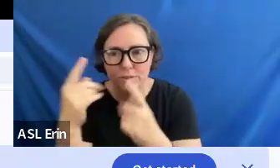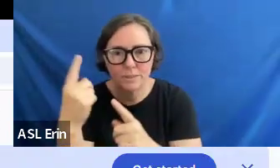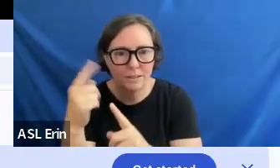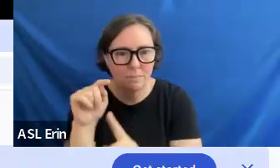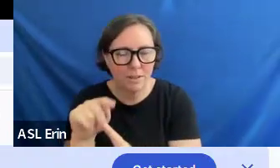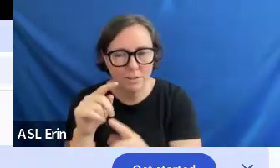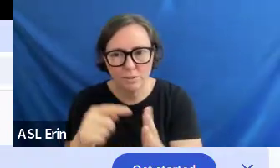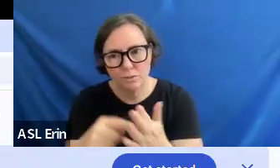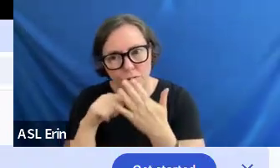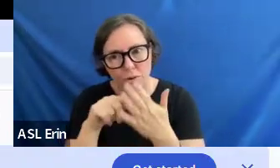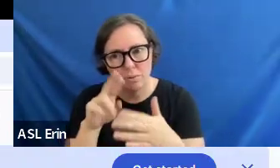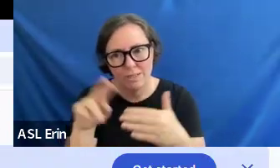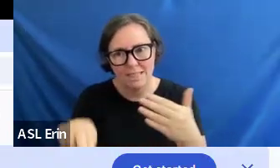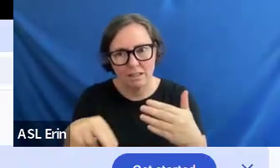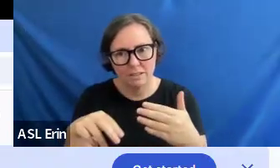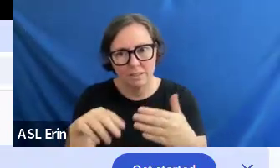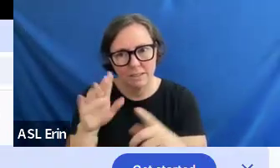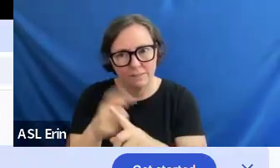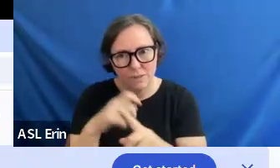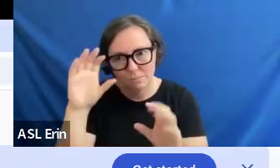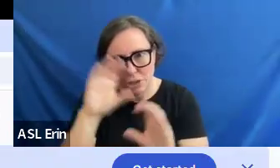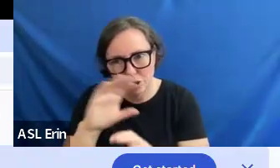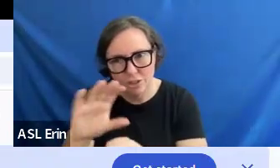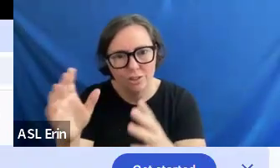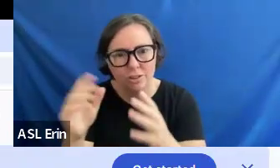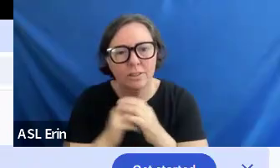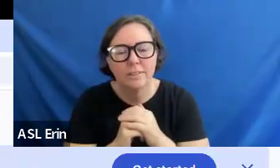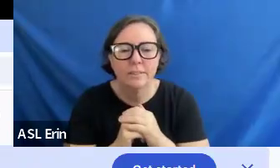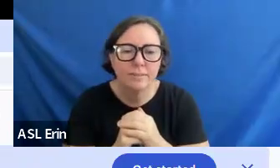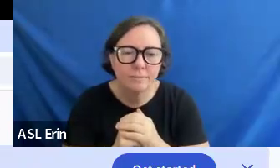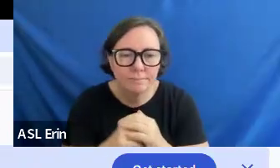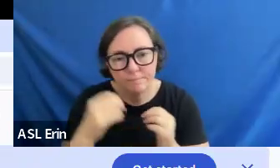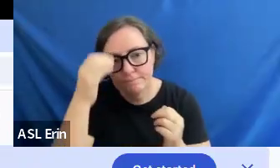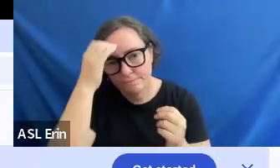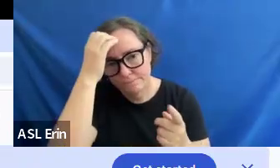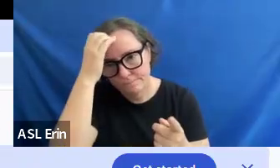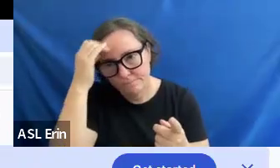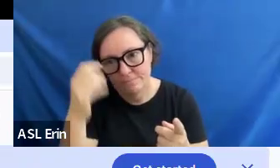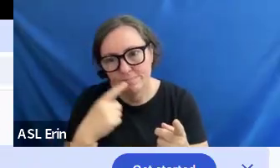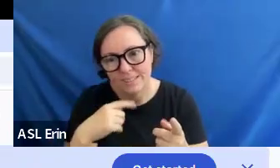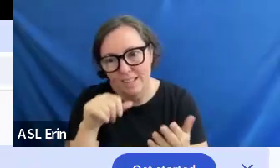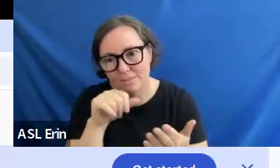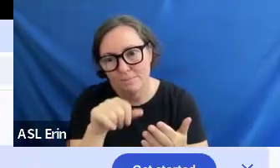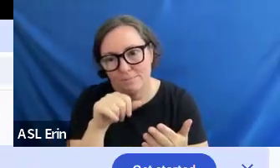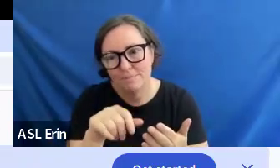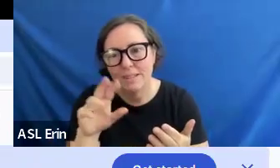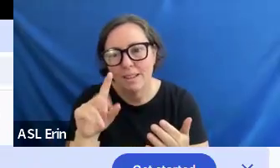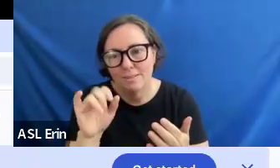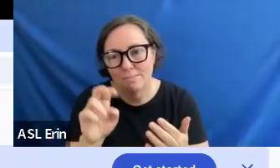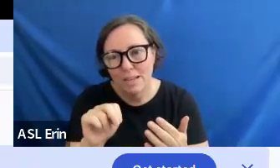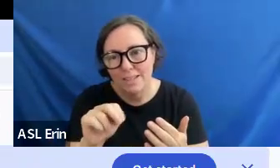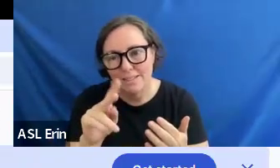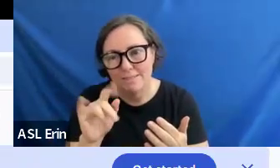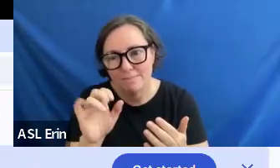it's showing you the search results. button. Button. Button. So this